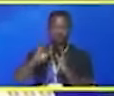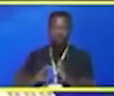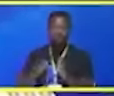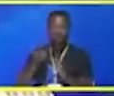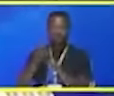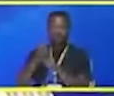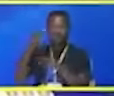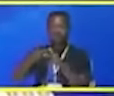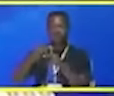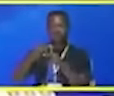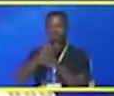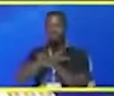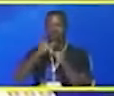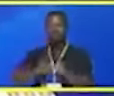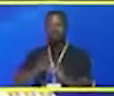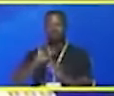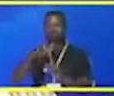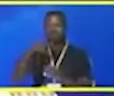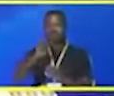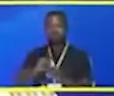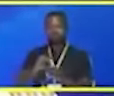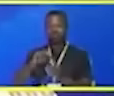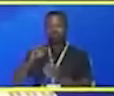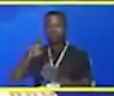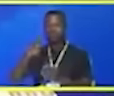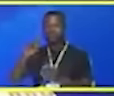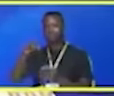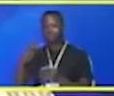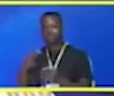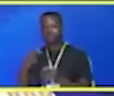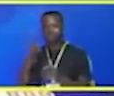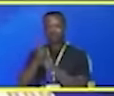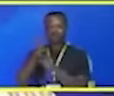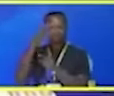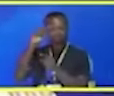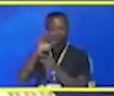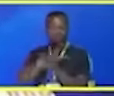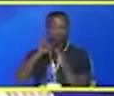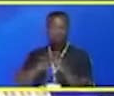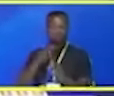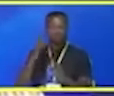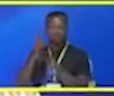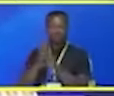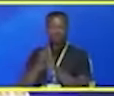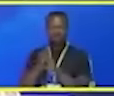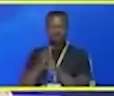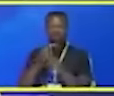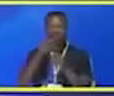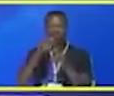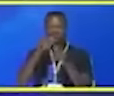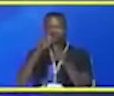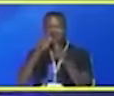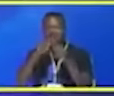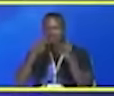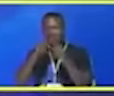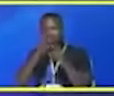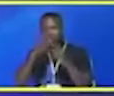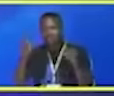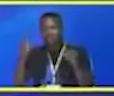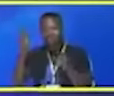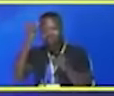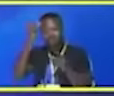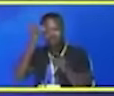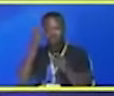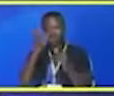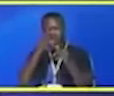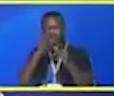the name that he bears. Joshua, John, Ruth, no. You don't know a Christian just because of tongues. Demons give tongues.